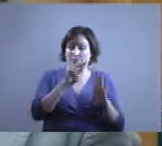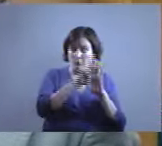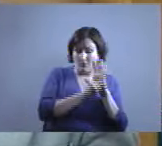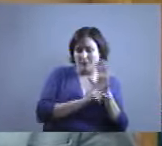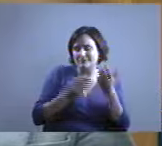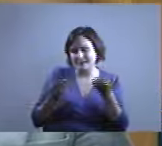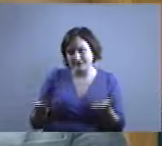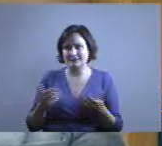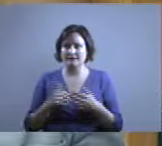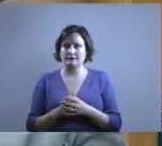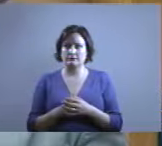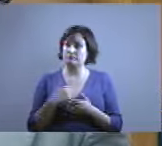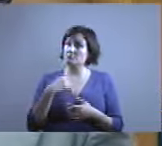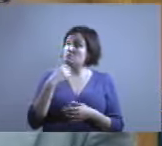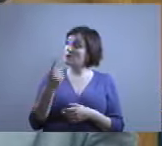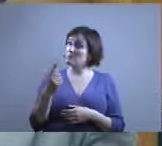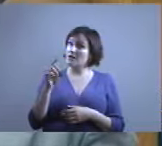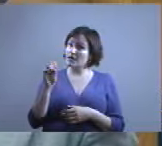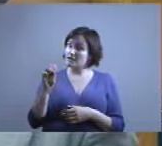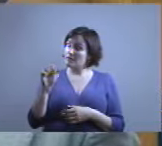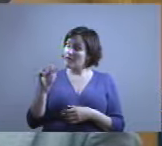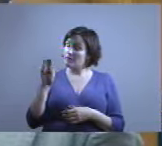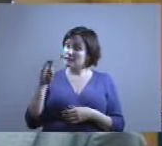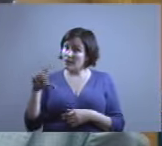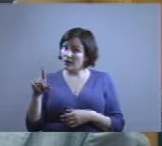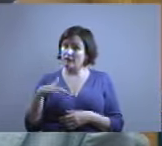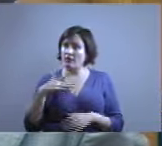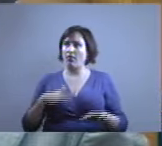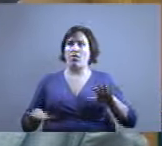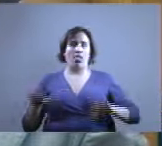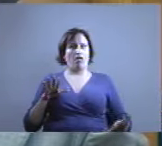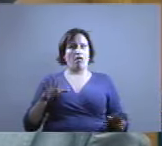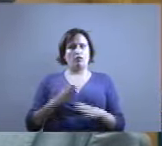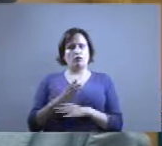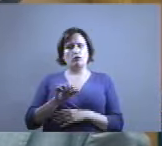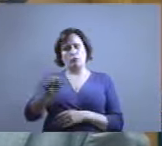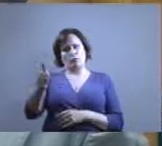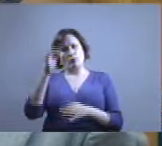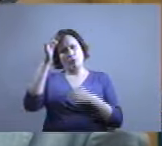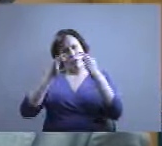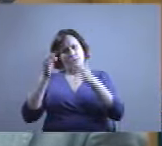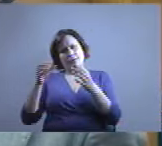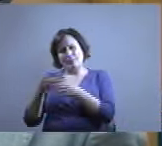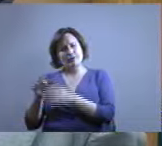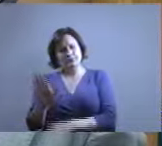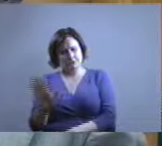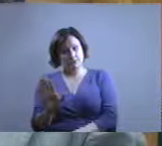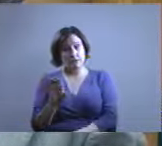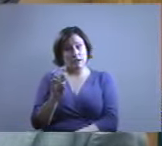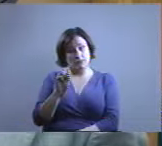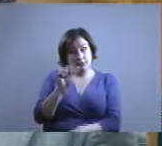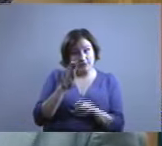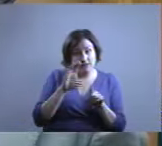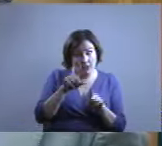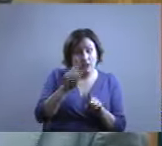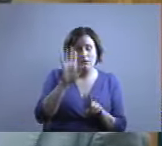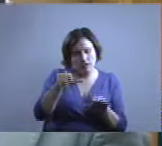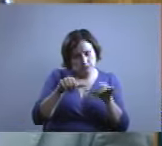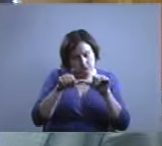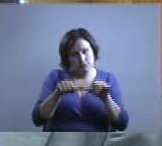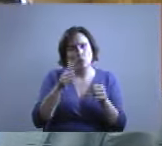to the SABC, don't be intimidated by the opposition, continue to tell the good